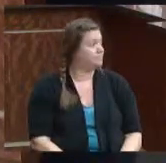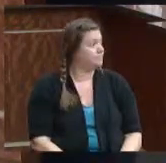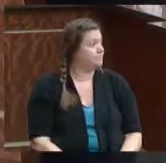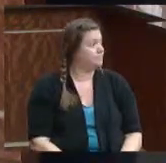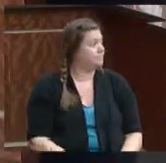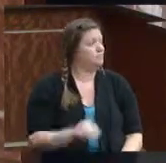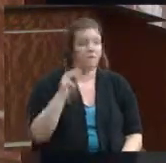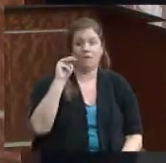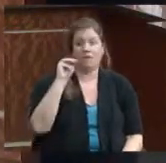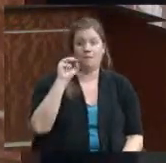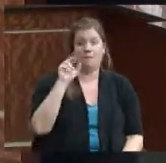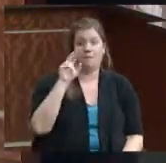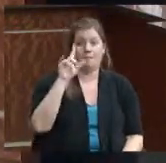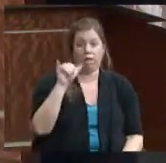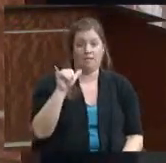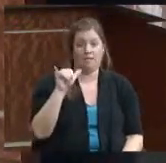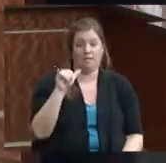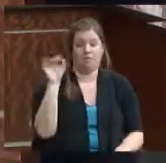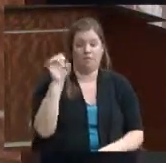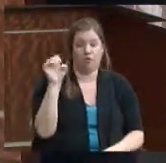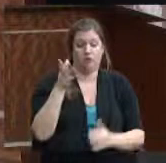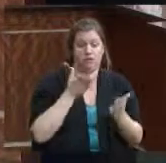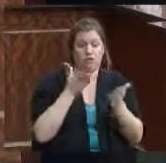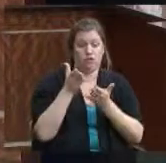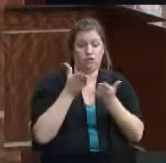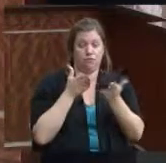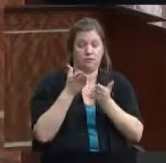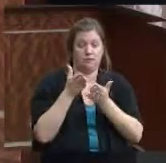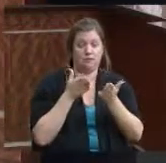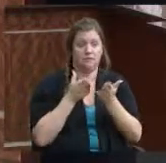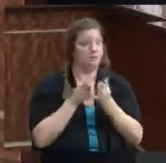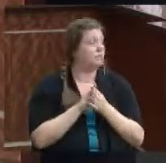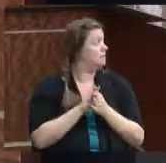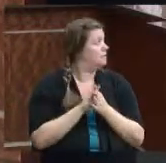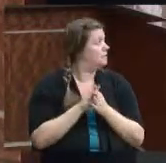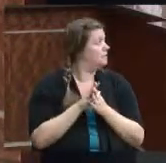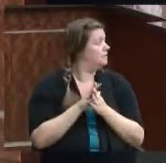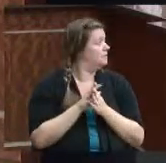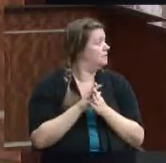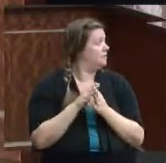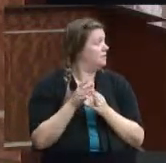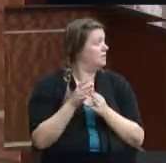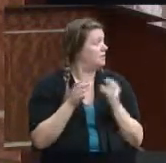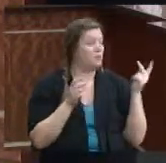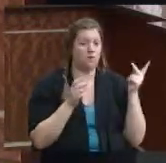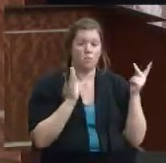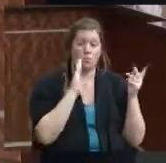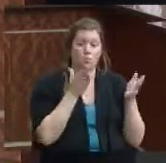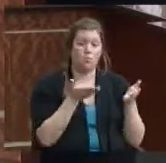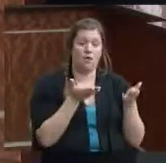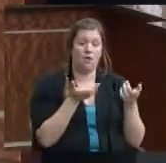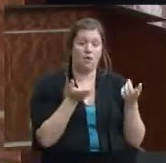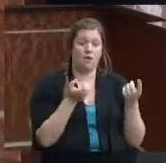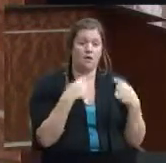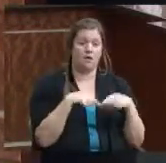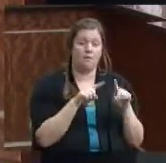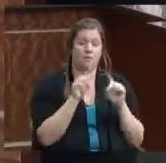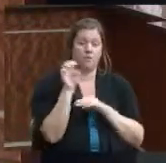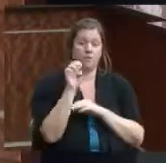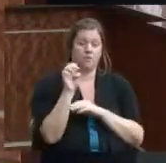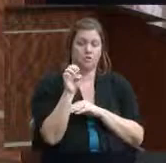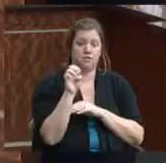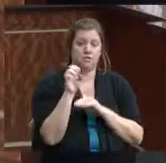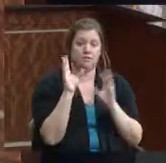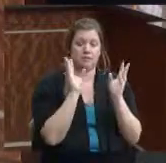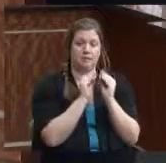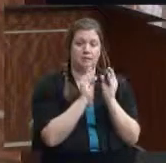Marty is our Director of Emergency Service. Actually, former Mayor DePietro is here. I want to ask both of them to come up as Chairman of our Emergency Services Commission